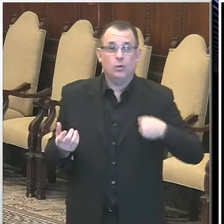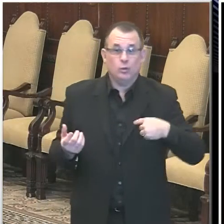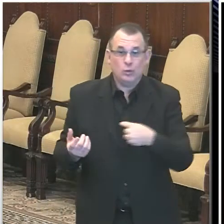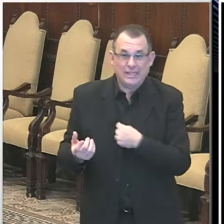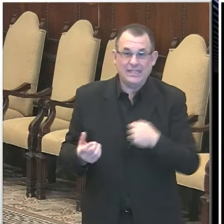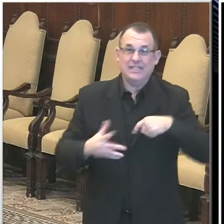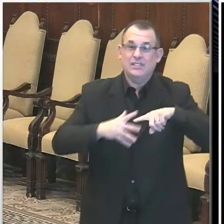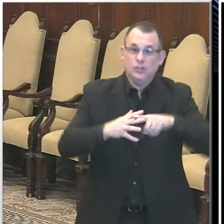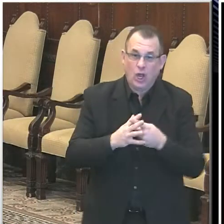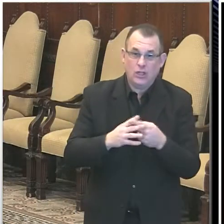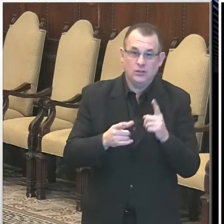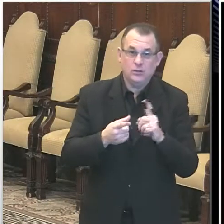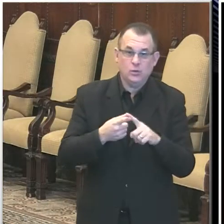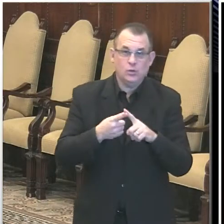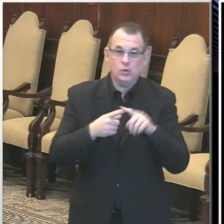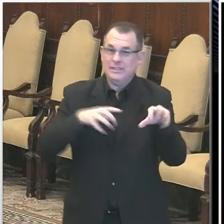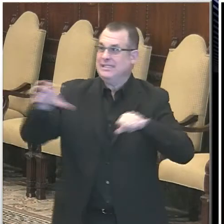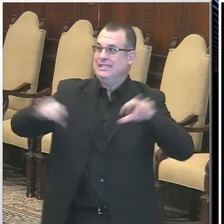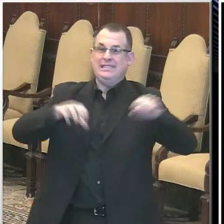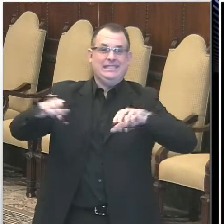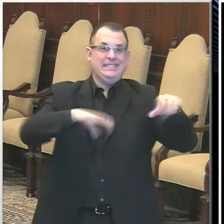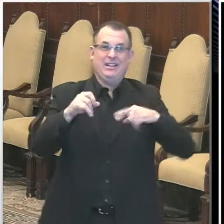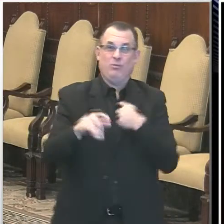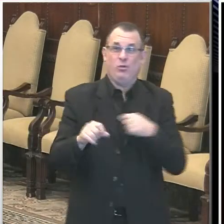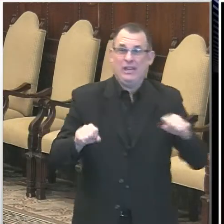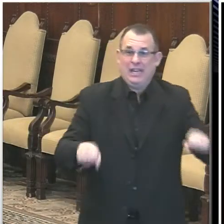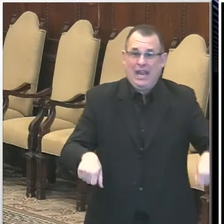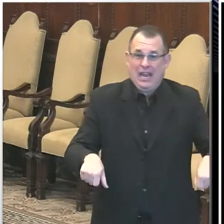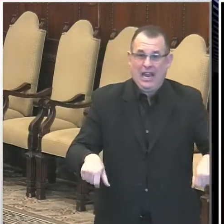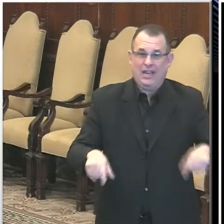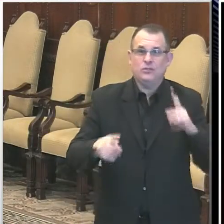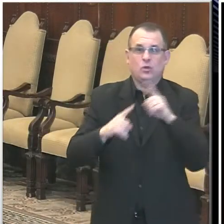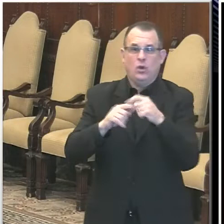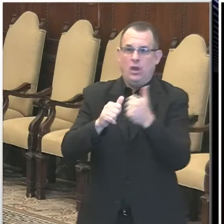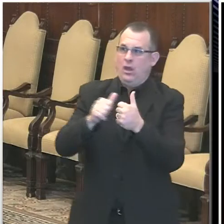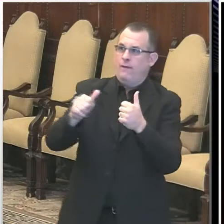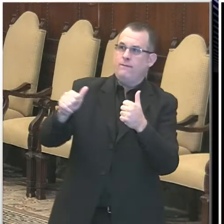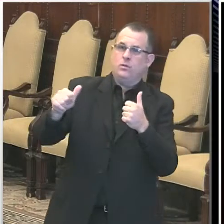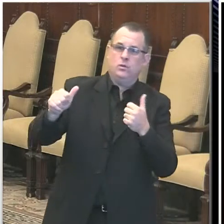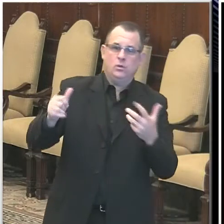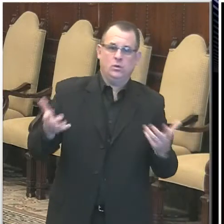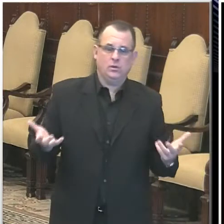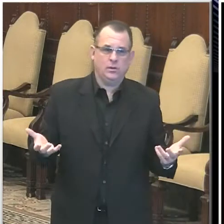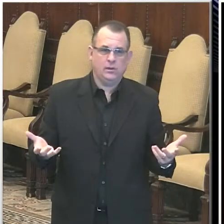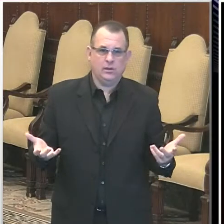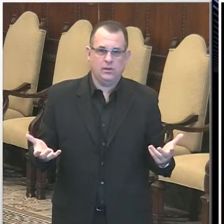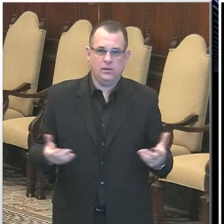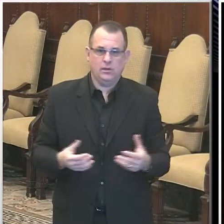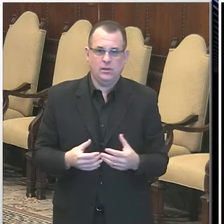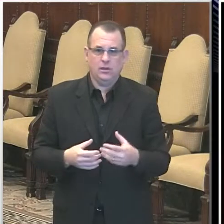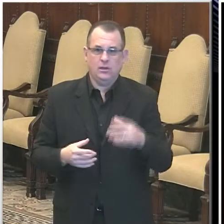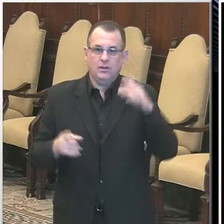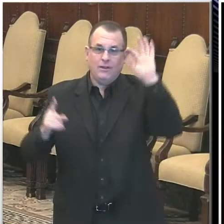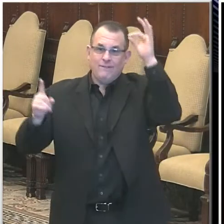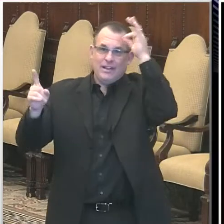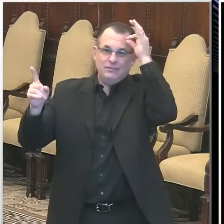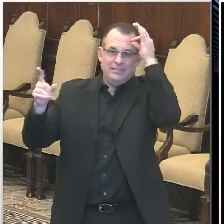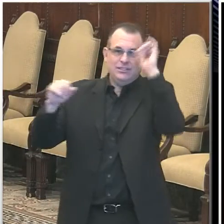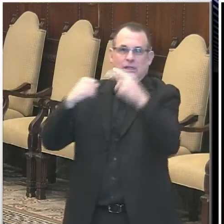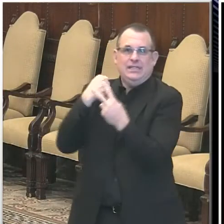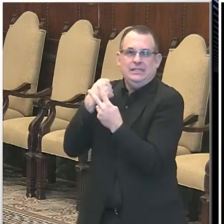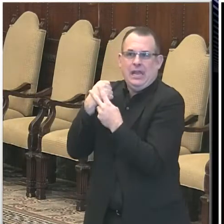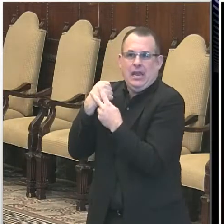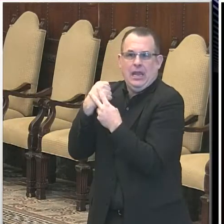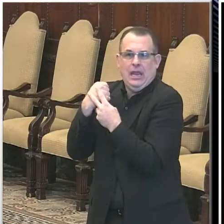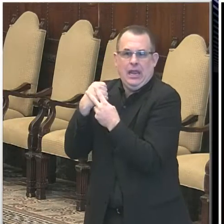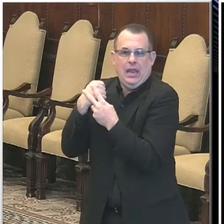to get it, and we wind up getting outbid by the federal government, who's now trying to fill up their stockpile, or through other states